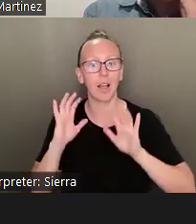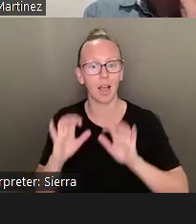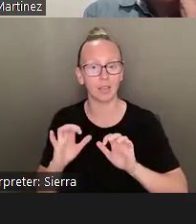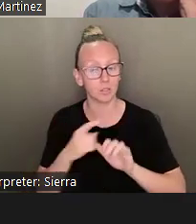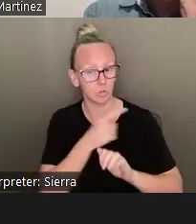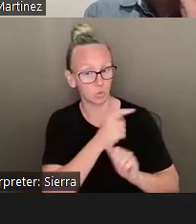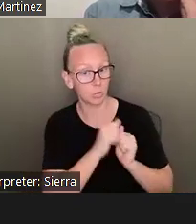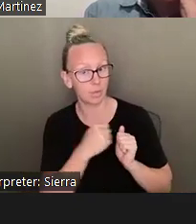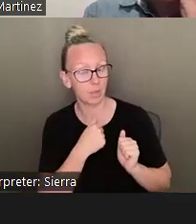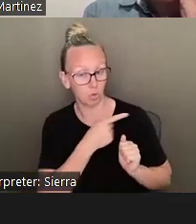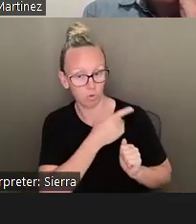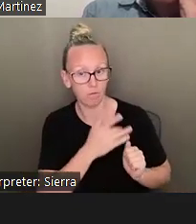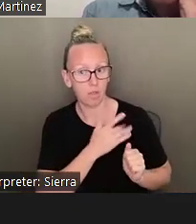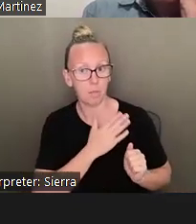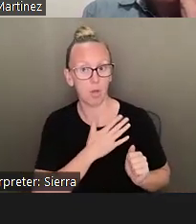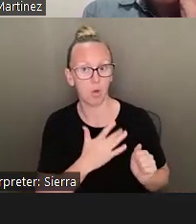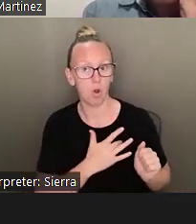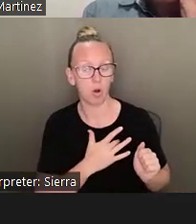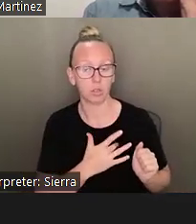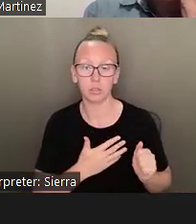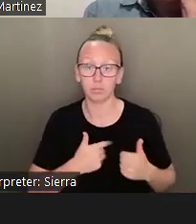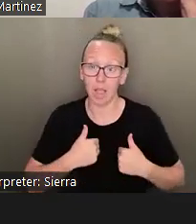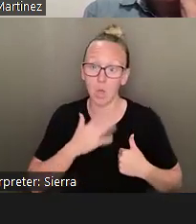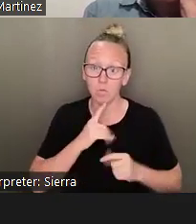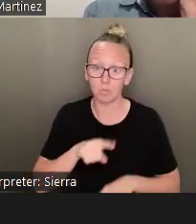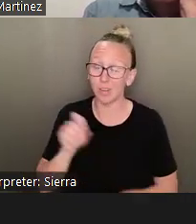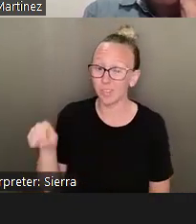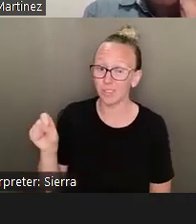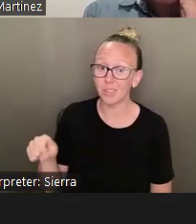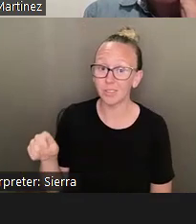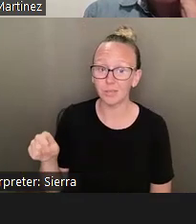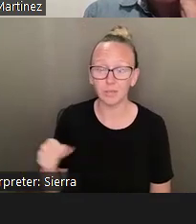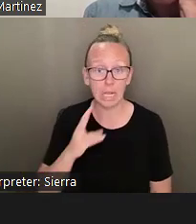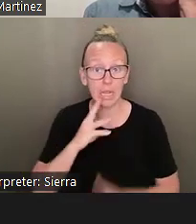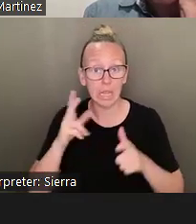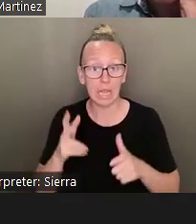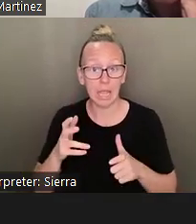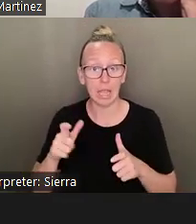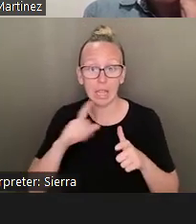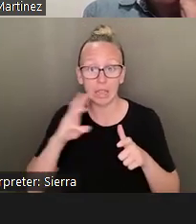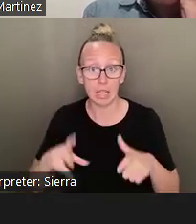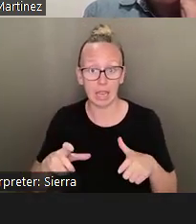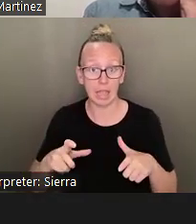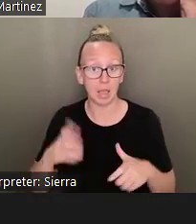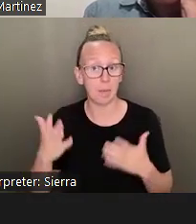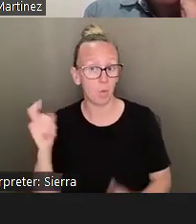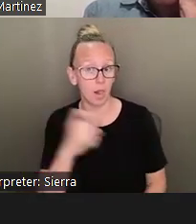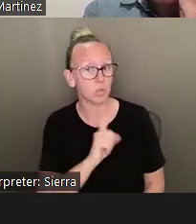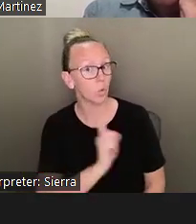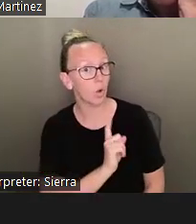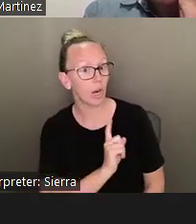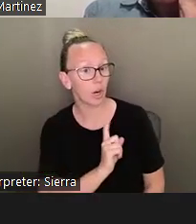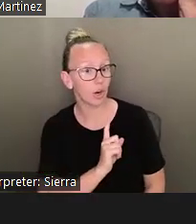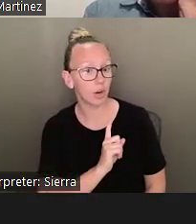you feel my heart? And I would say yes. The lake might ask, where? And I'll tell